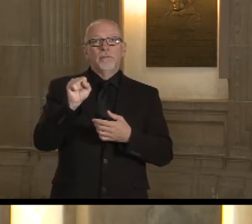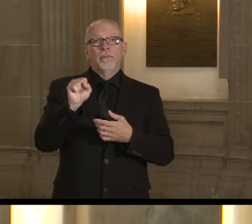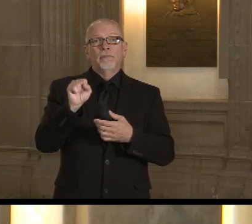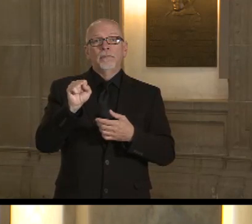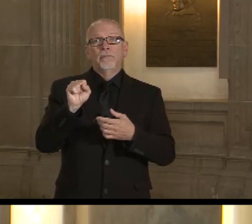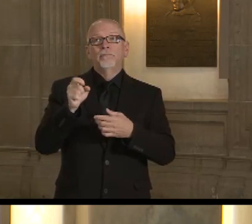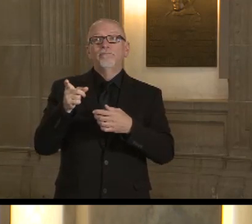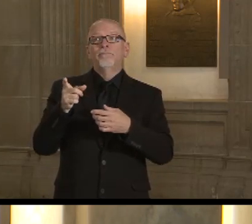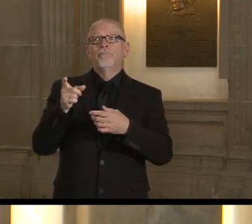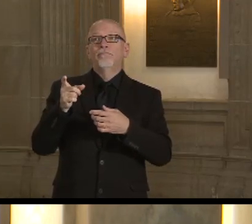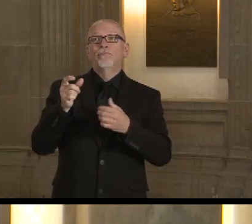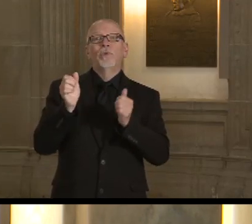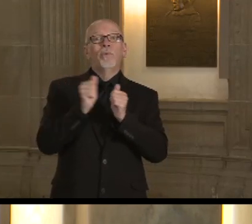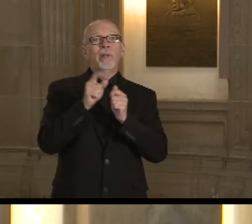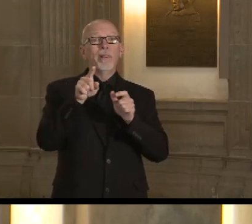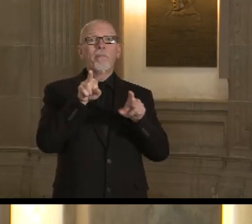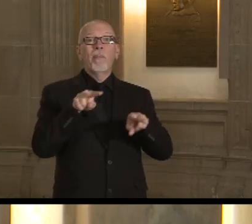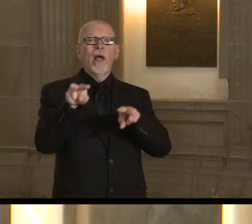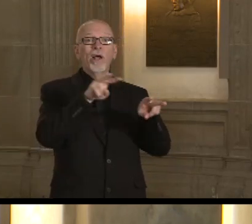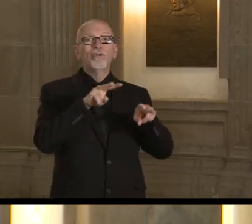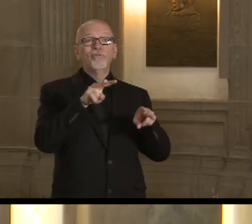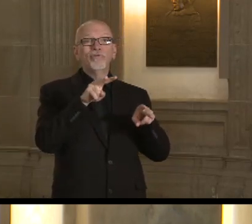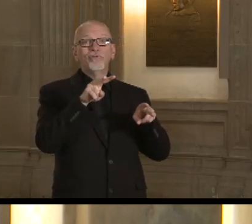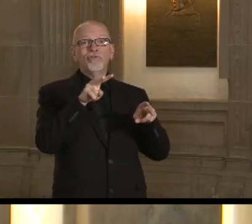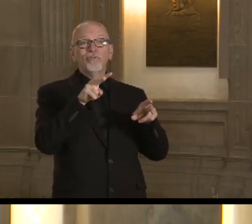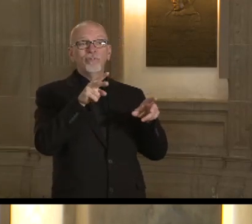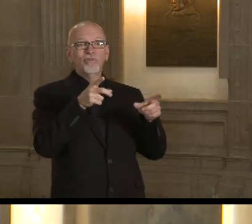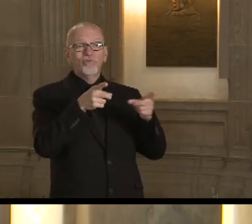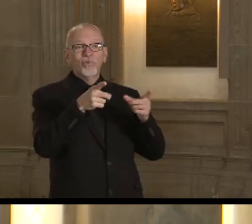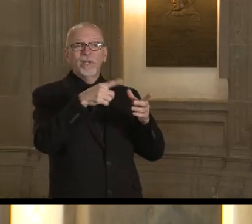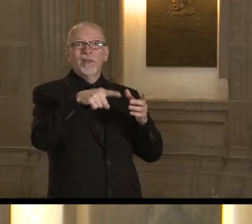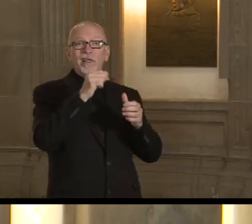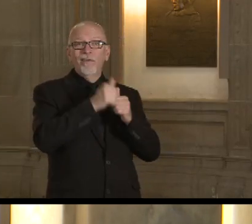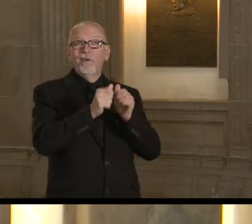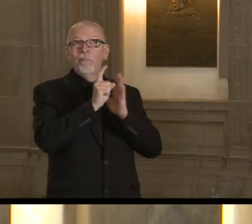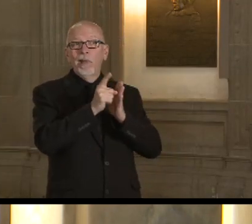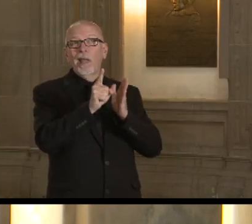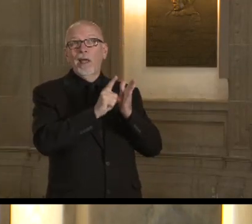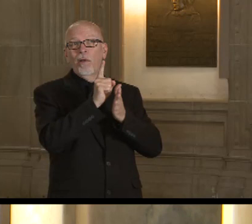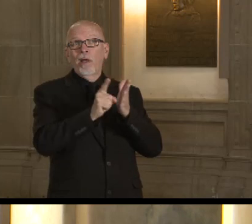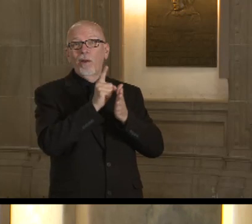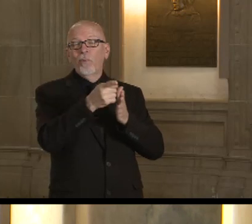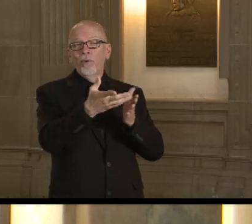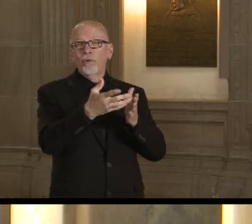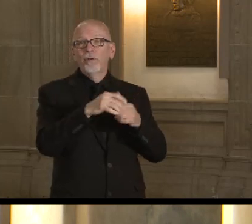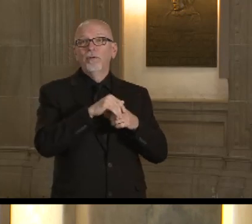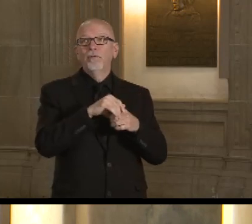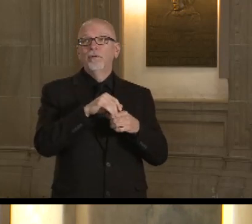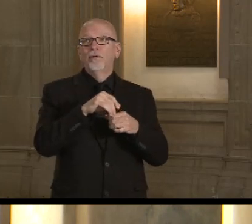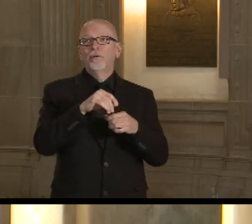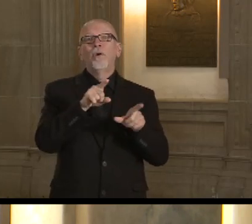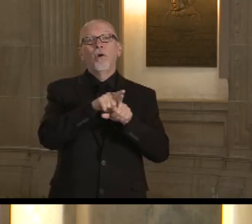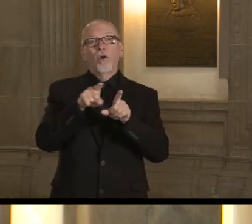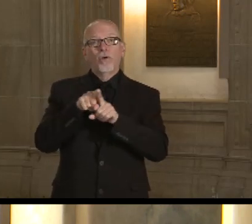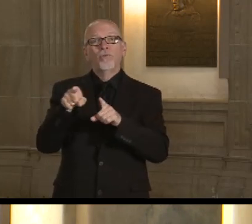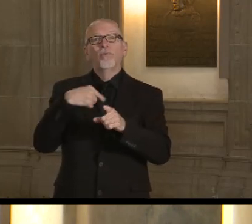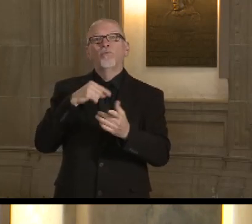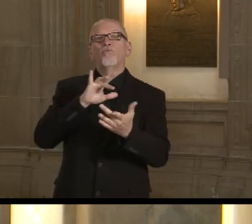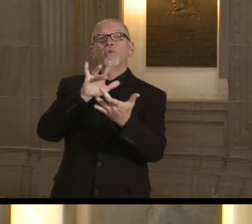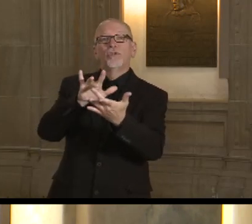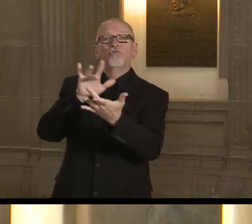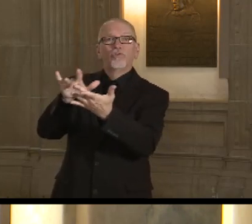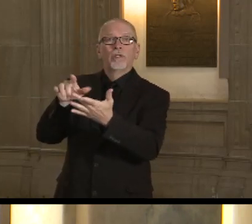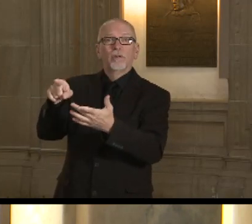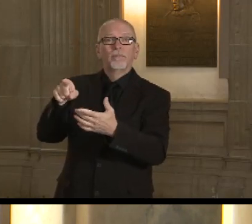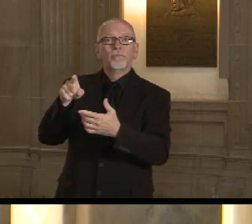in addition to monitoring and directing on a minute-by-minute, hour-by-hour basis, also reaching out